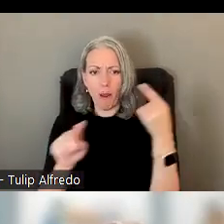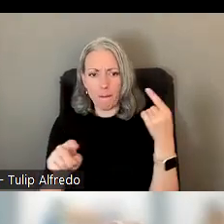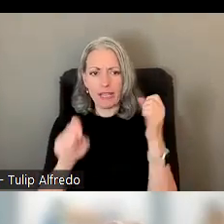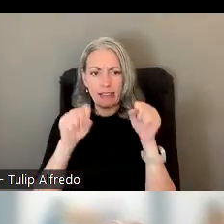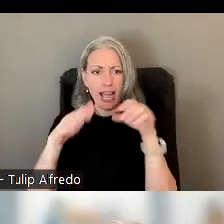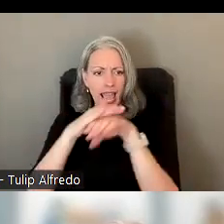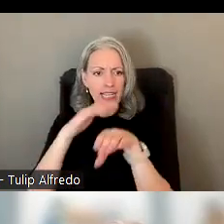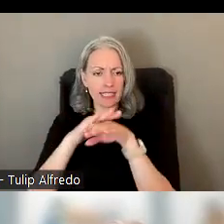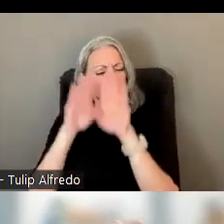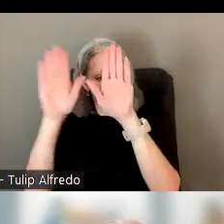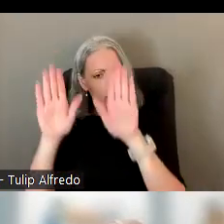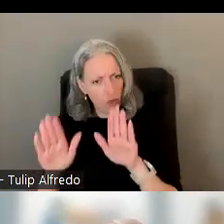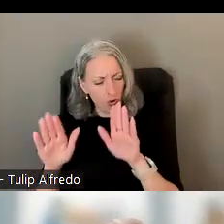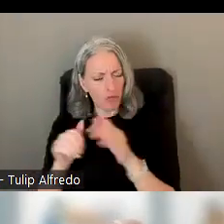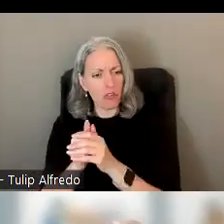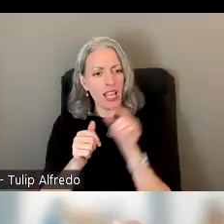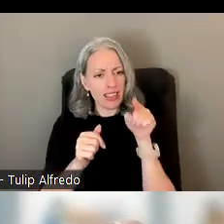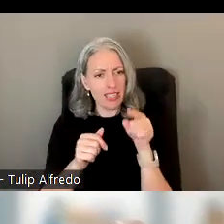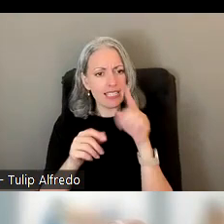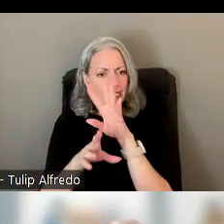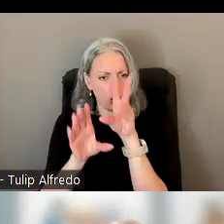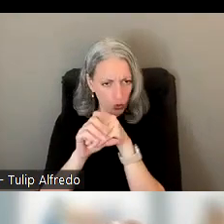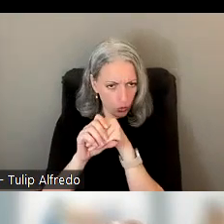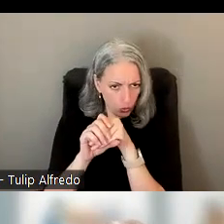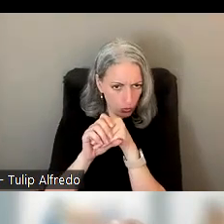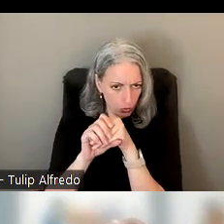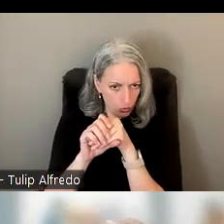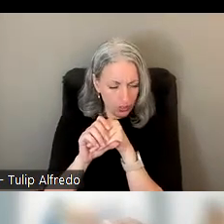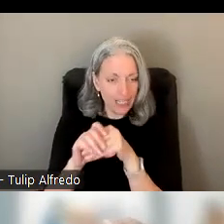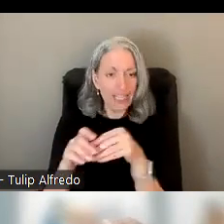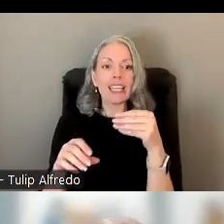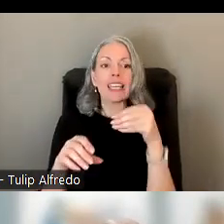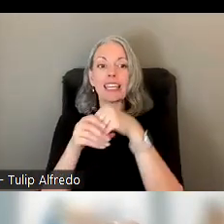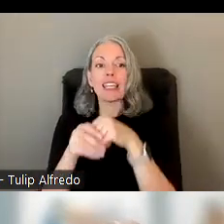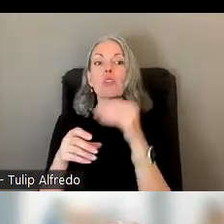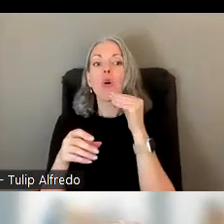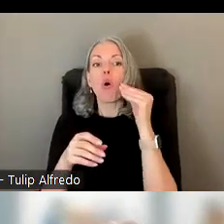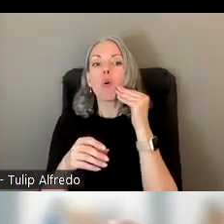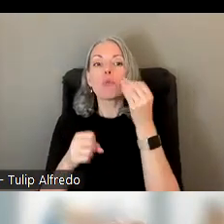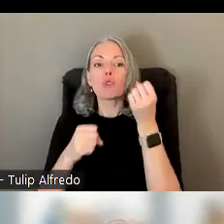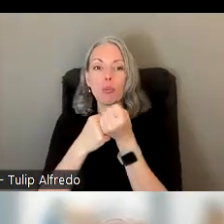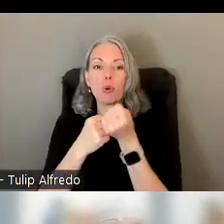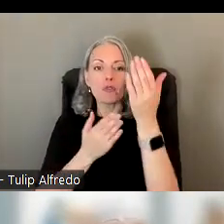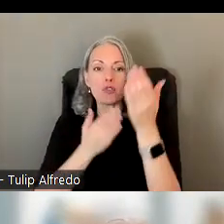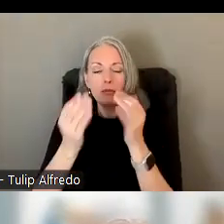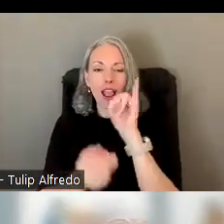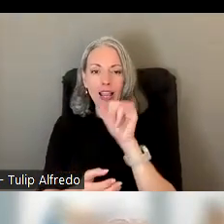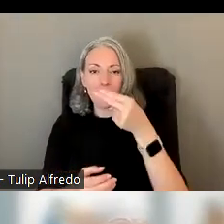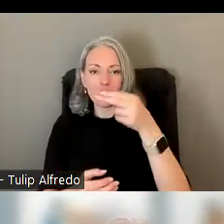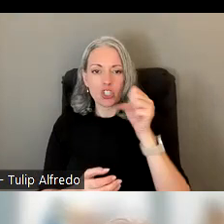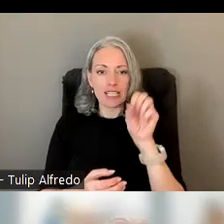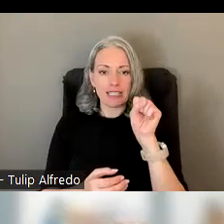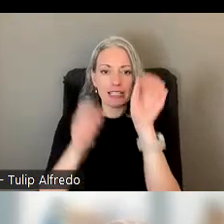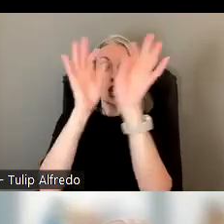fantastic. And so this would include the in-home supportive services program, which we all know is so important for